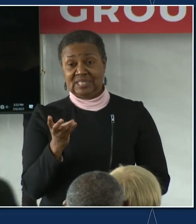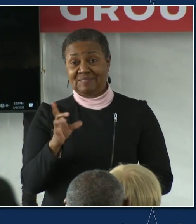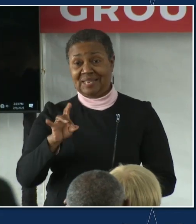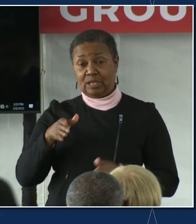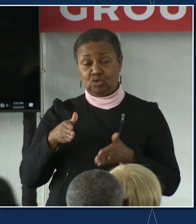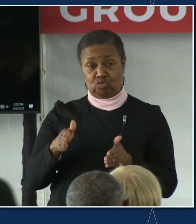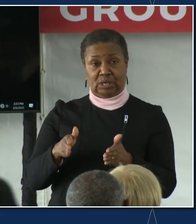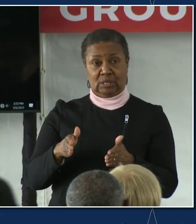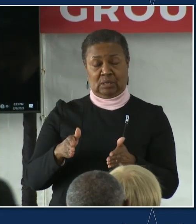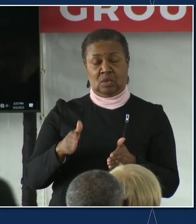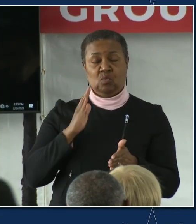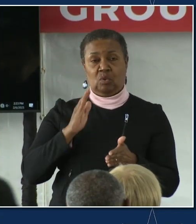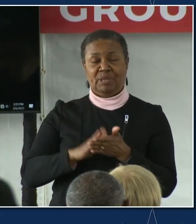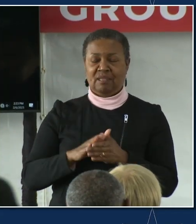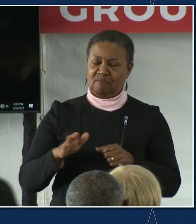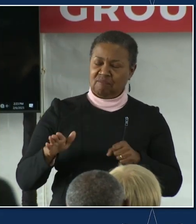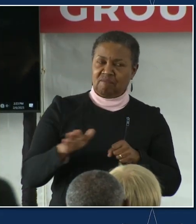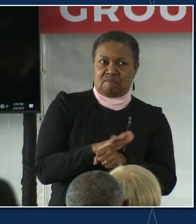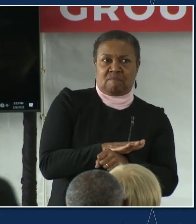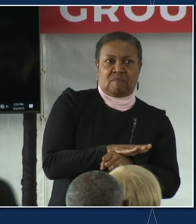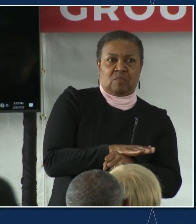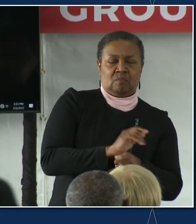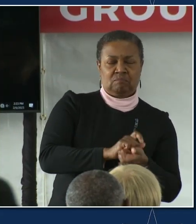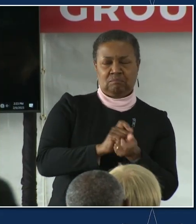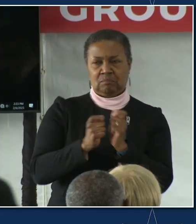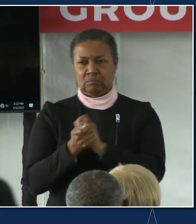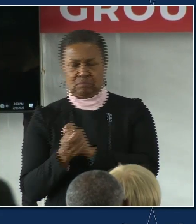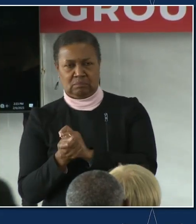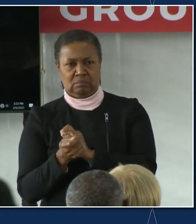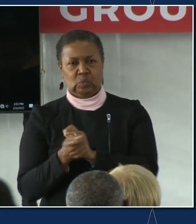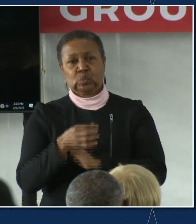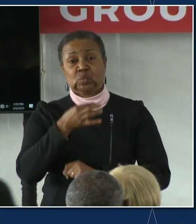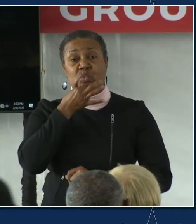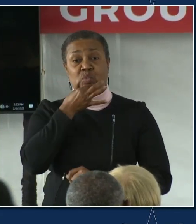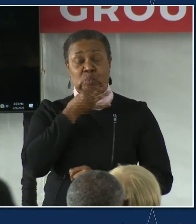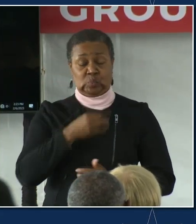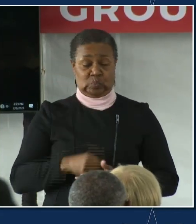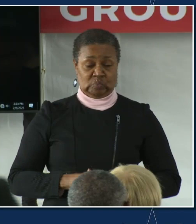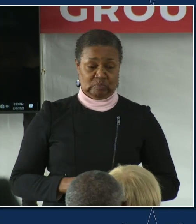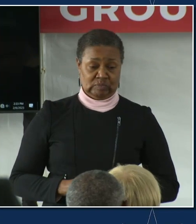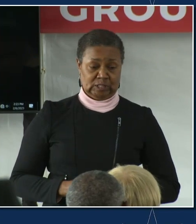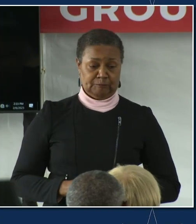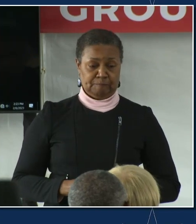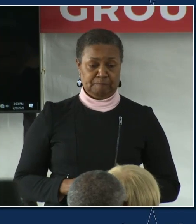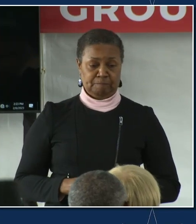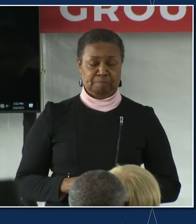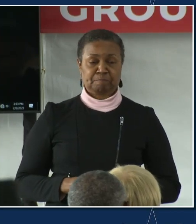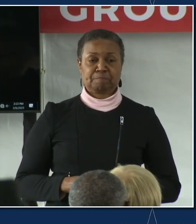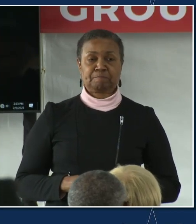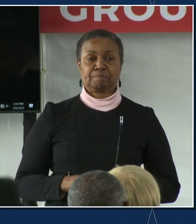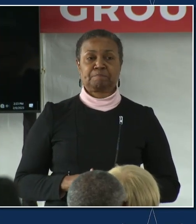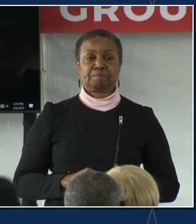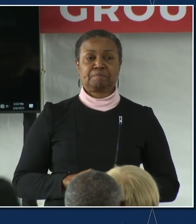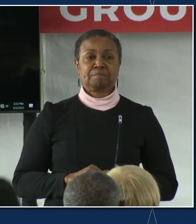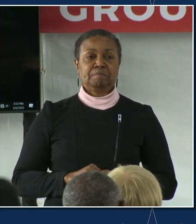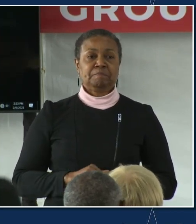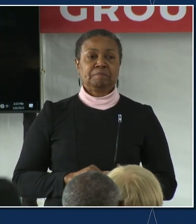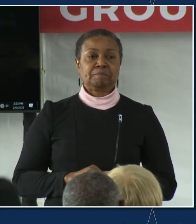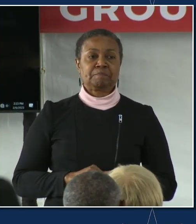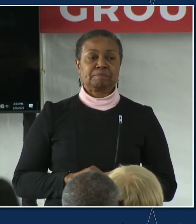Street, is going to be filled with change, and soon.